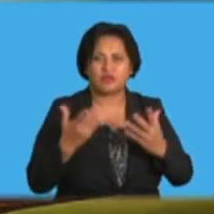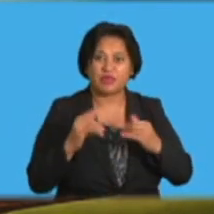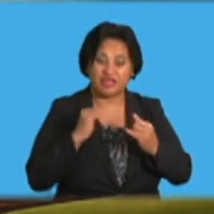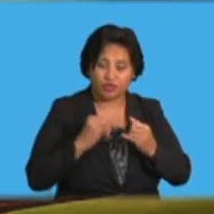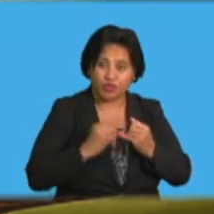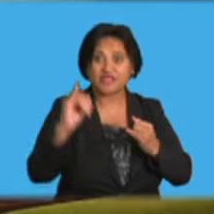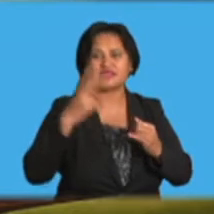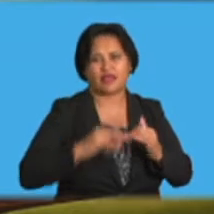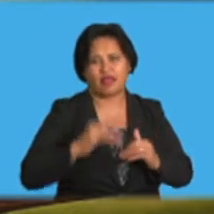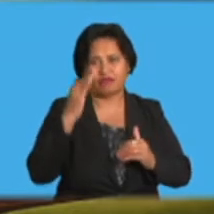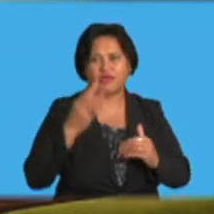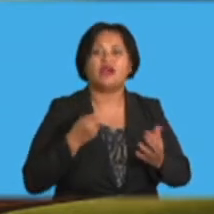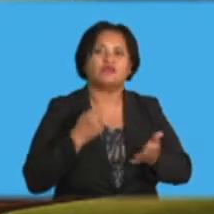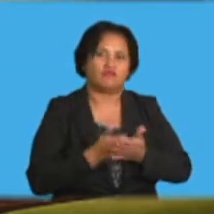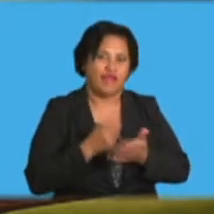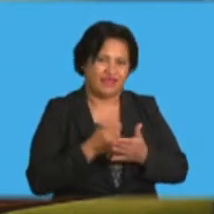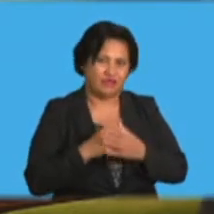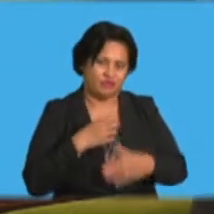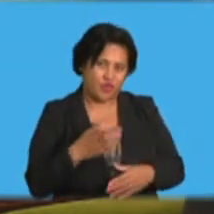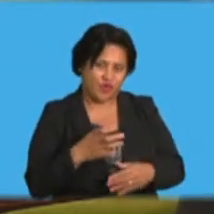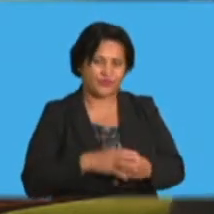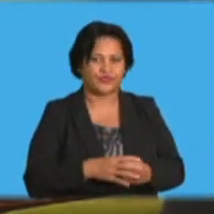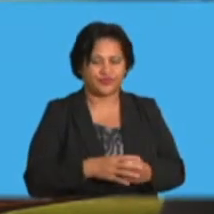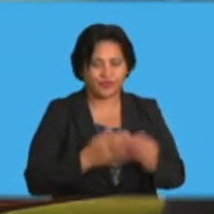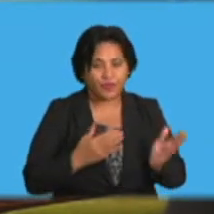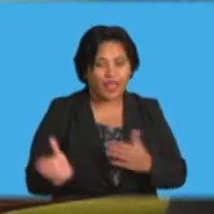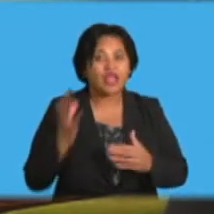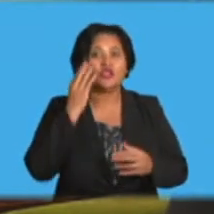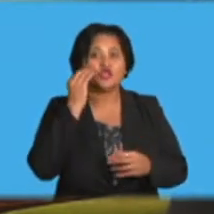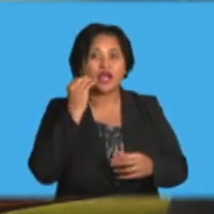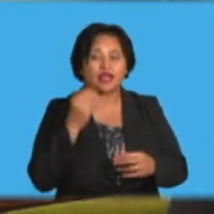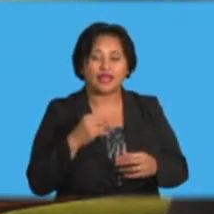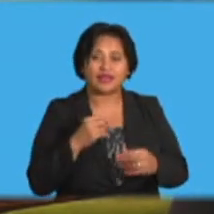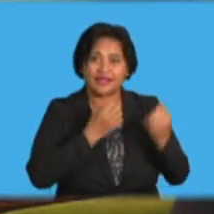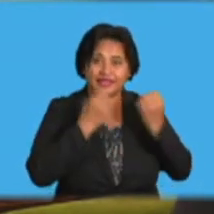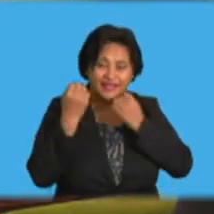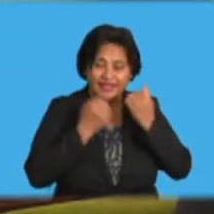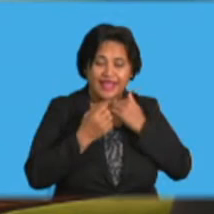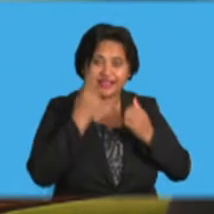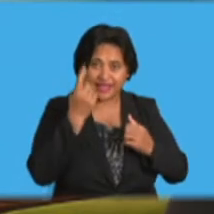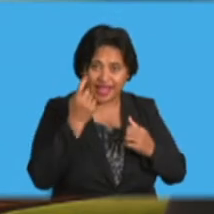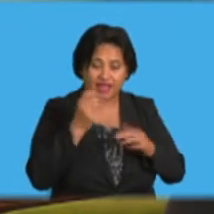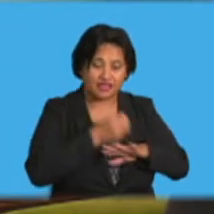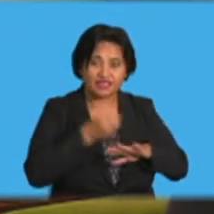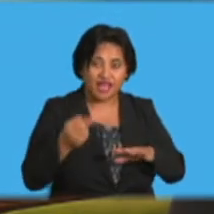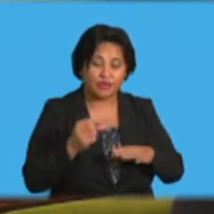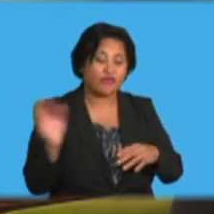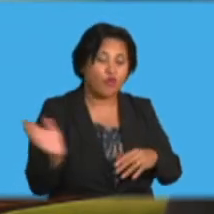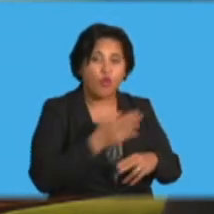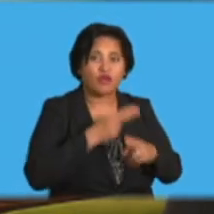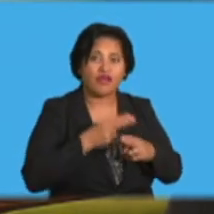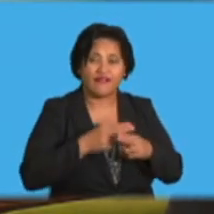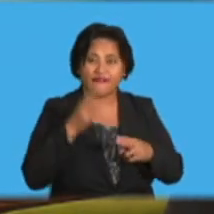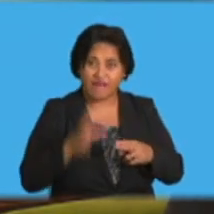tops, dalo tops, etc. Sugarcane care, Madam Speaker. Government is also providing assistance to all our sugarcane farmers under the